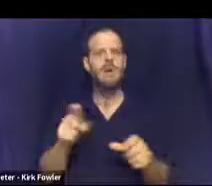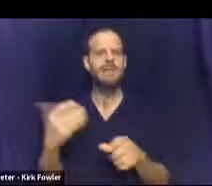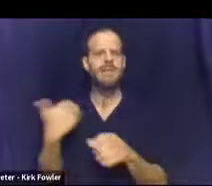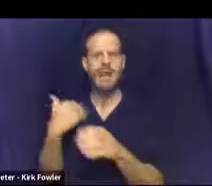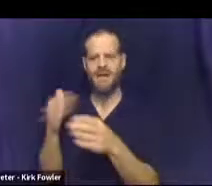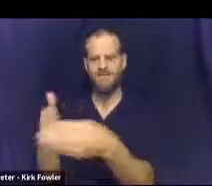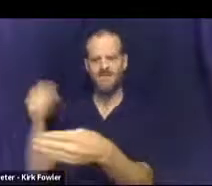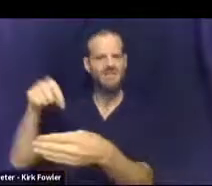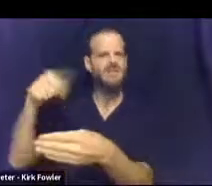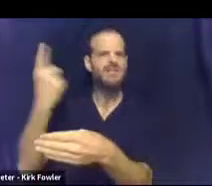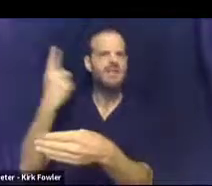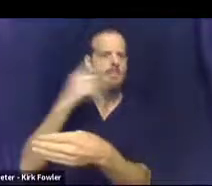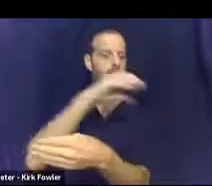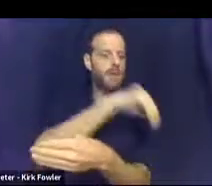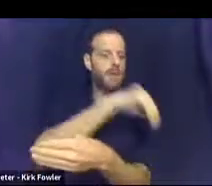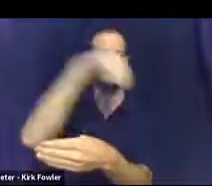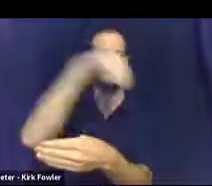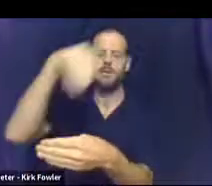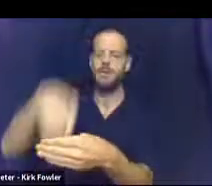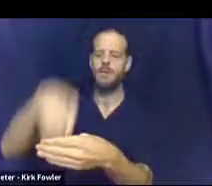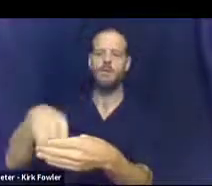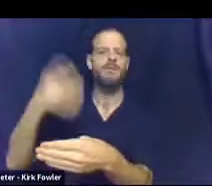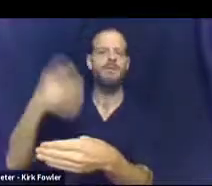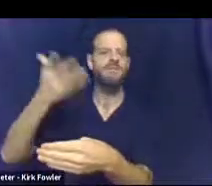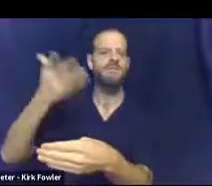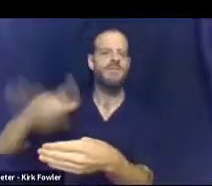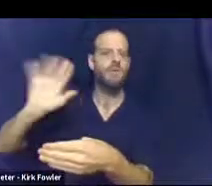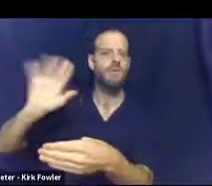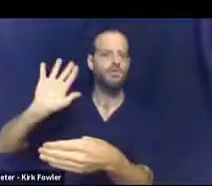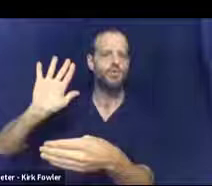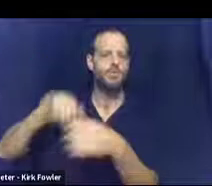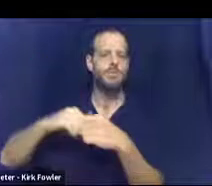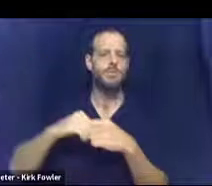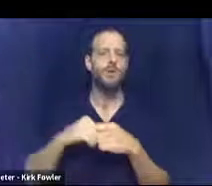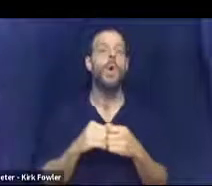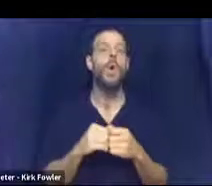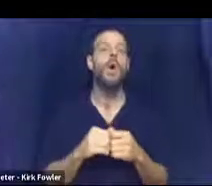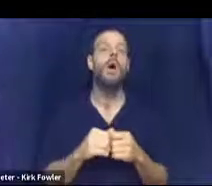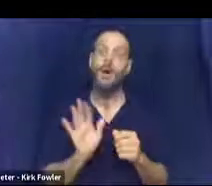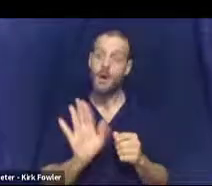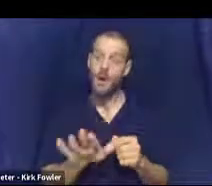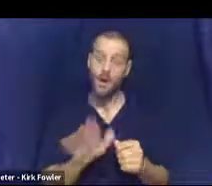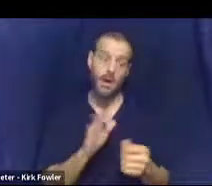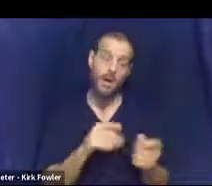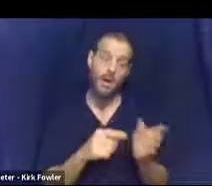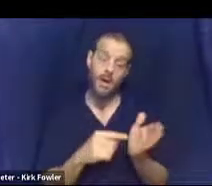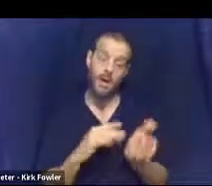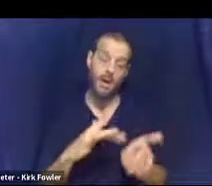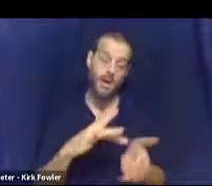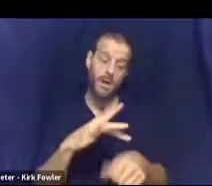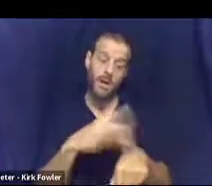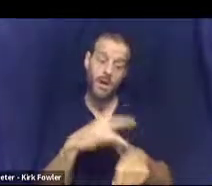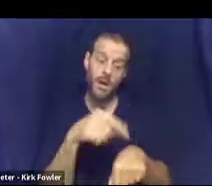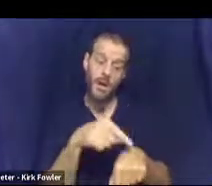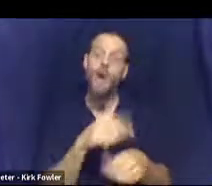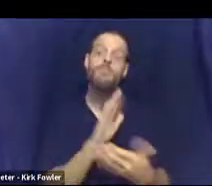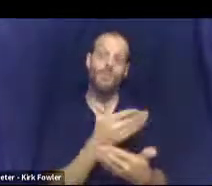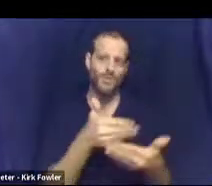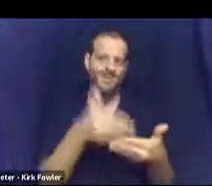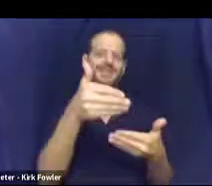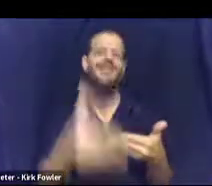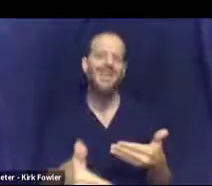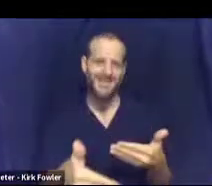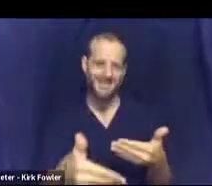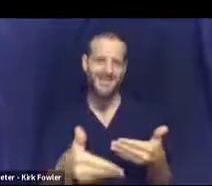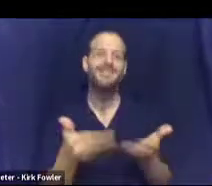calendar, we're going to go there first. We're going to say, oh, music is coming up next. Let's take our music symbol with us and we'll bring it to the activity. And we're going to